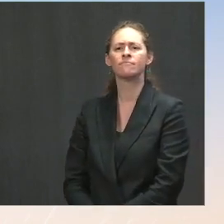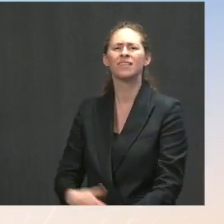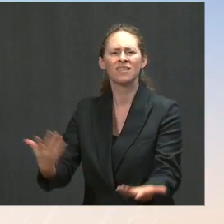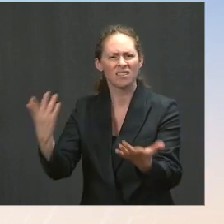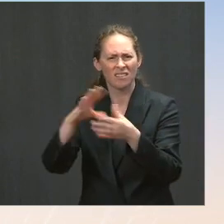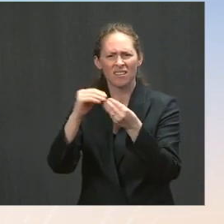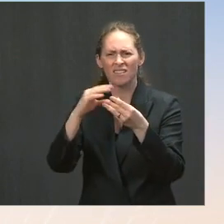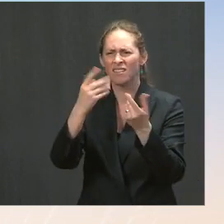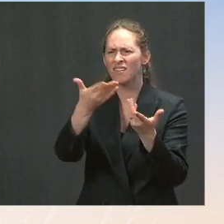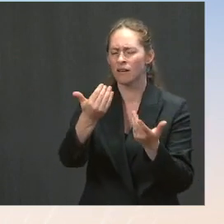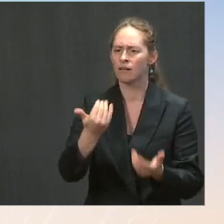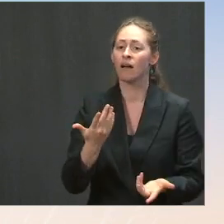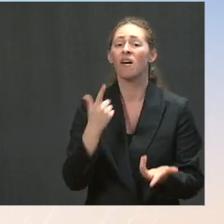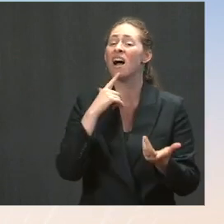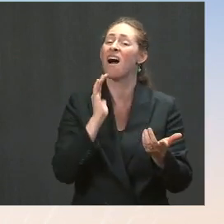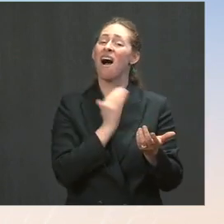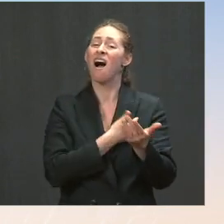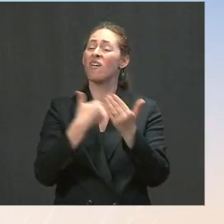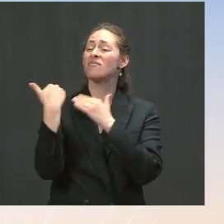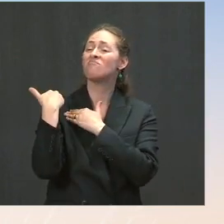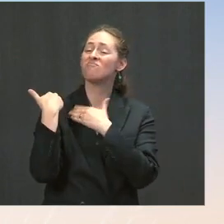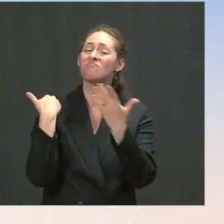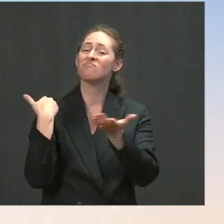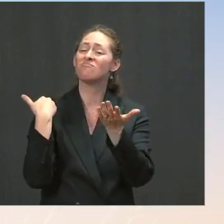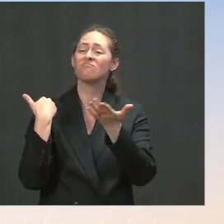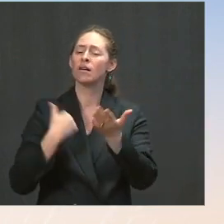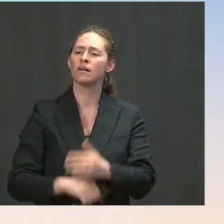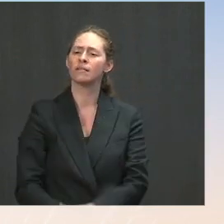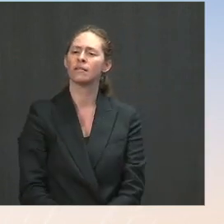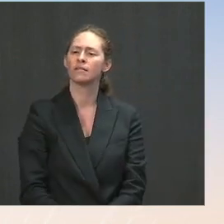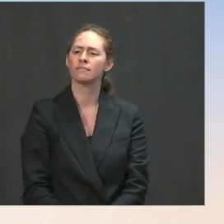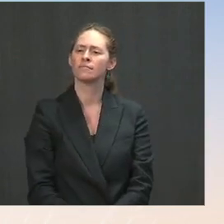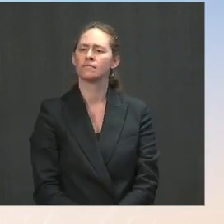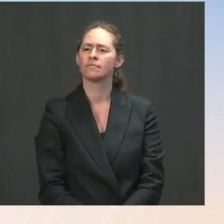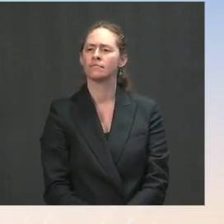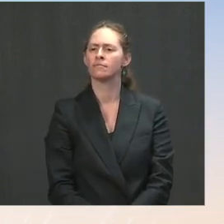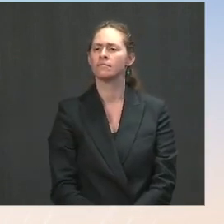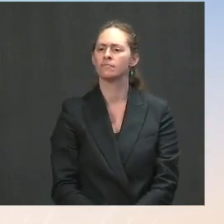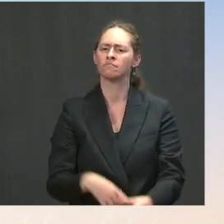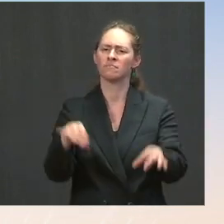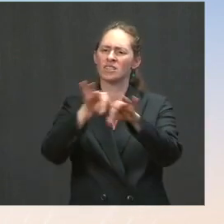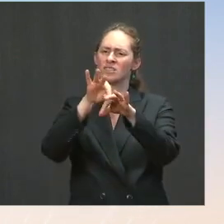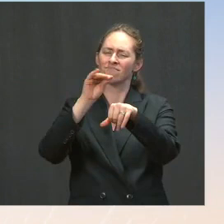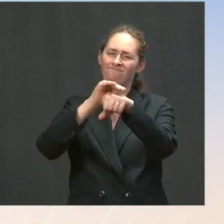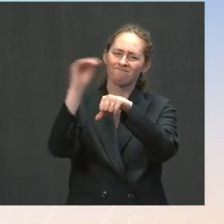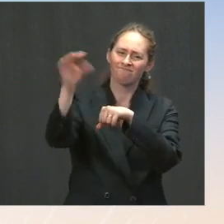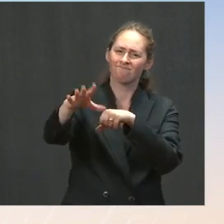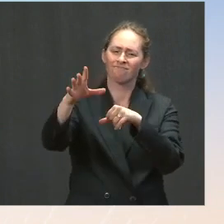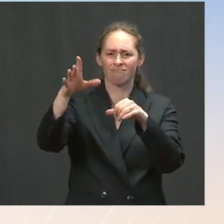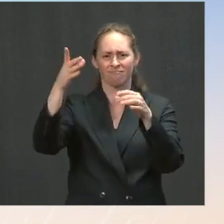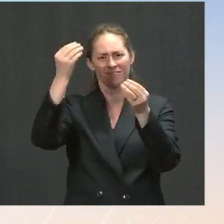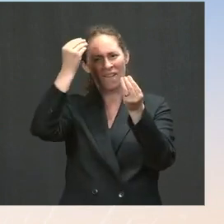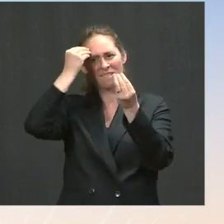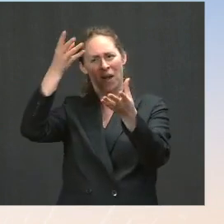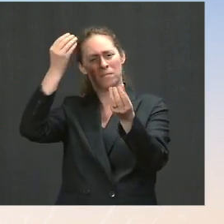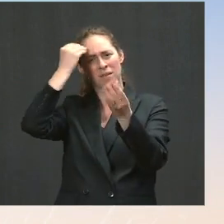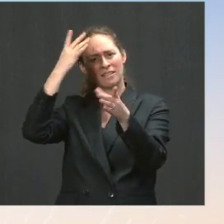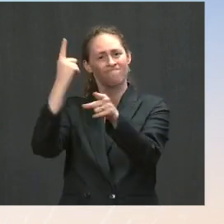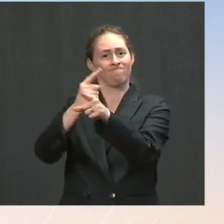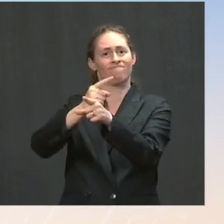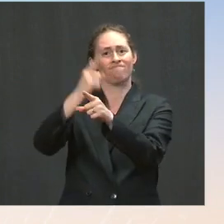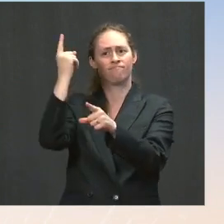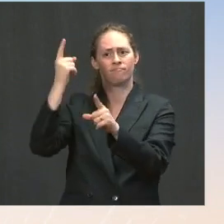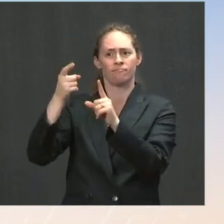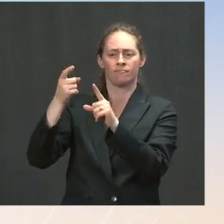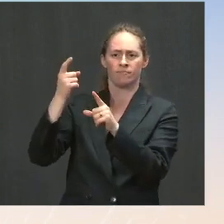do, is to provide the guidance and clear information that is being presented by